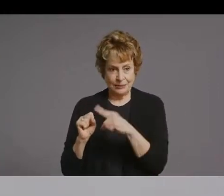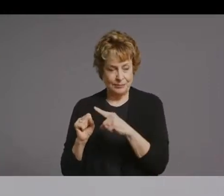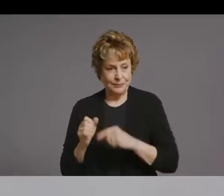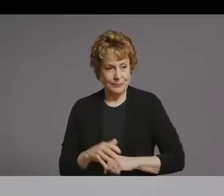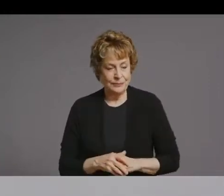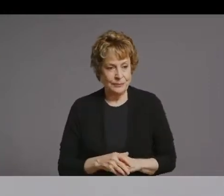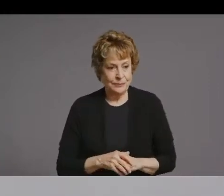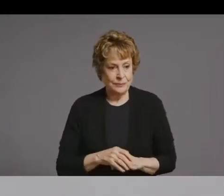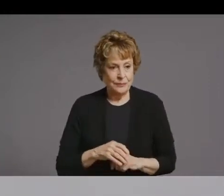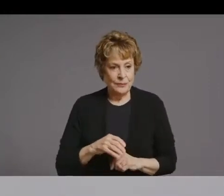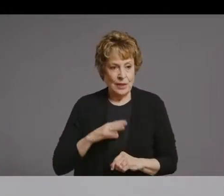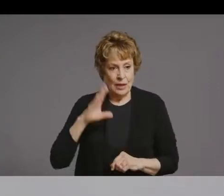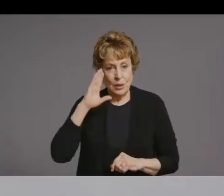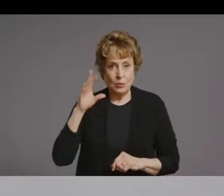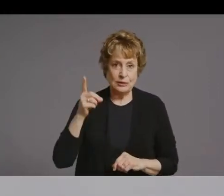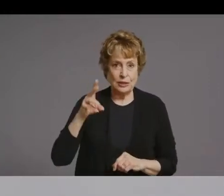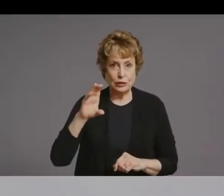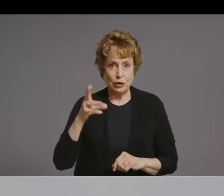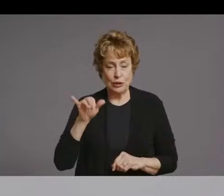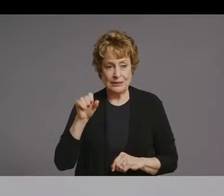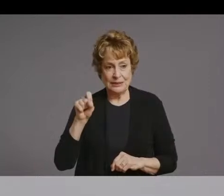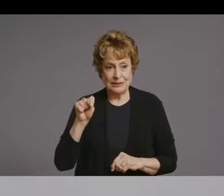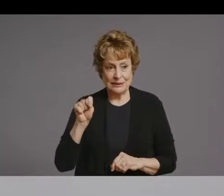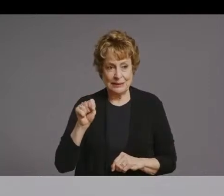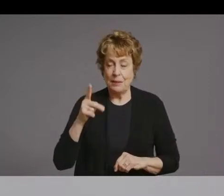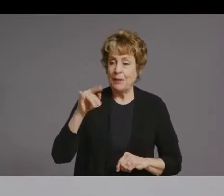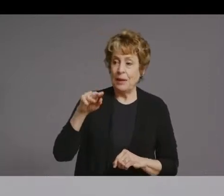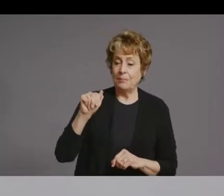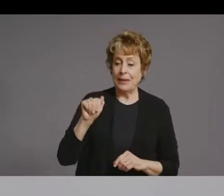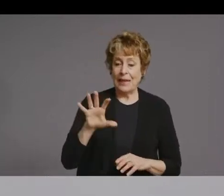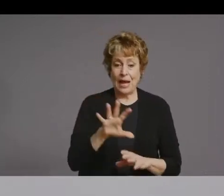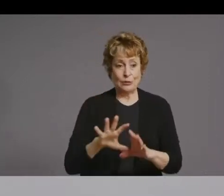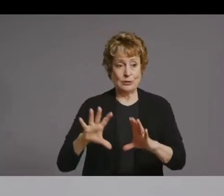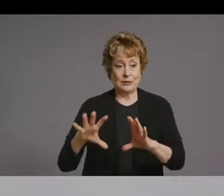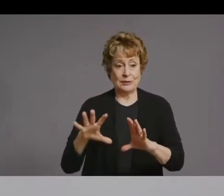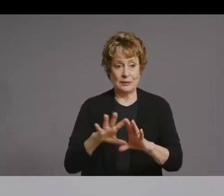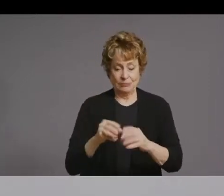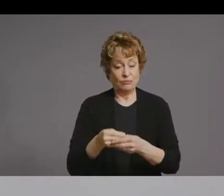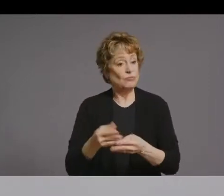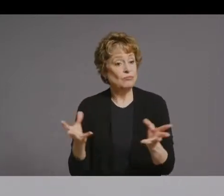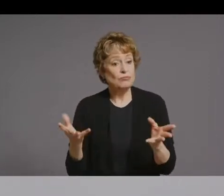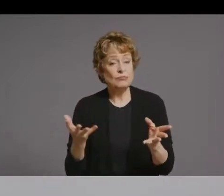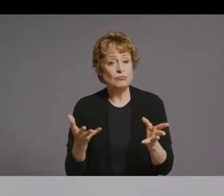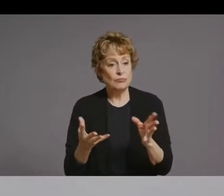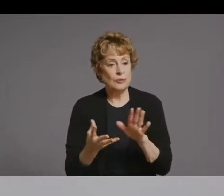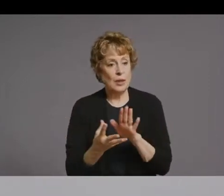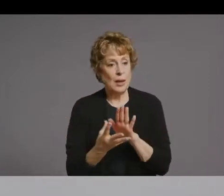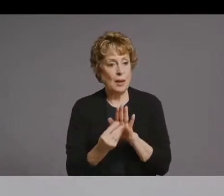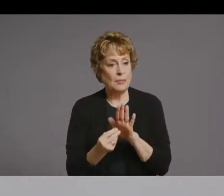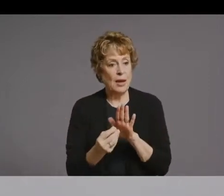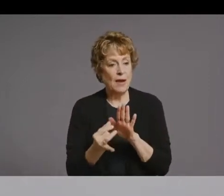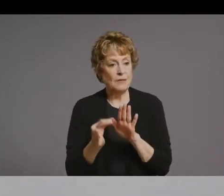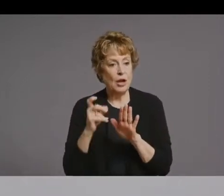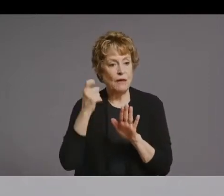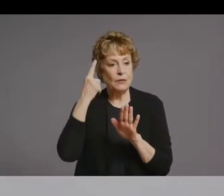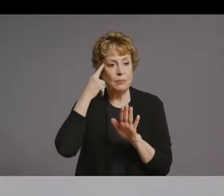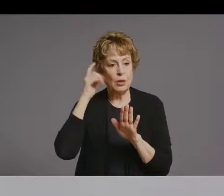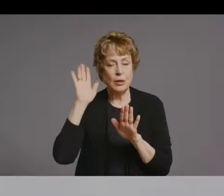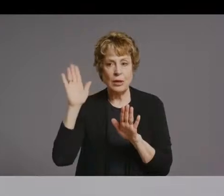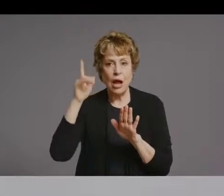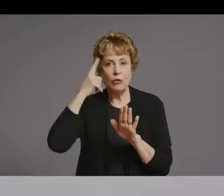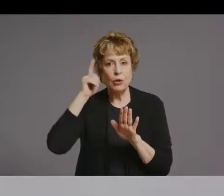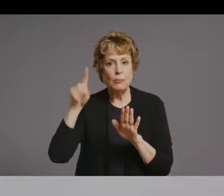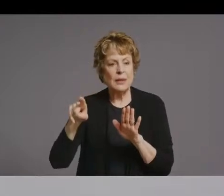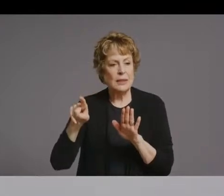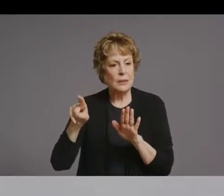Hello, Dr. Christ. Pima County has distributed a copy of the proposed intergovernmental agreement covering the FEMA vaccination